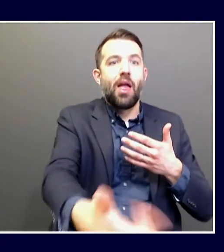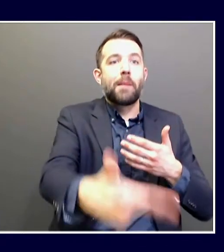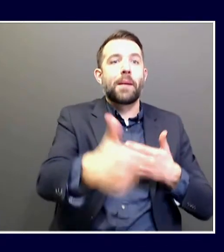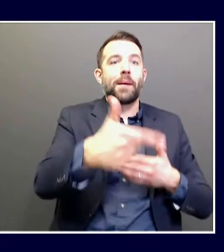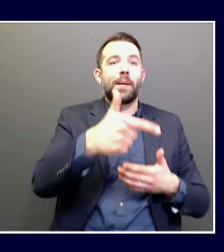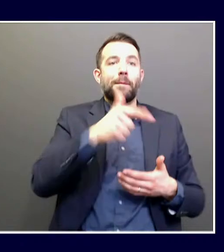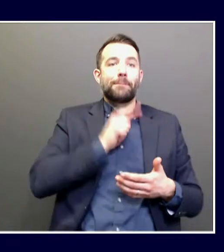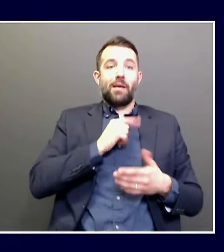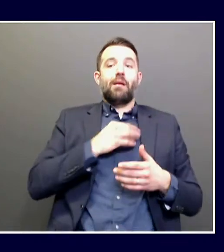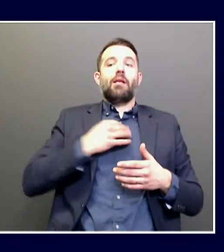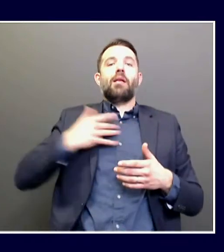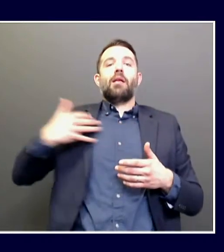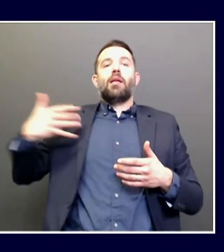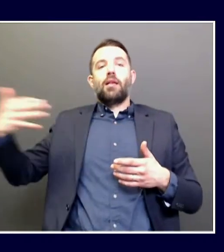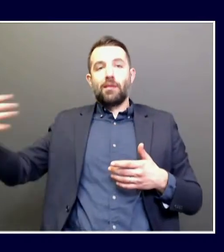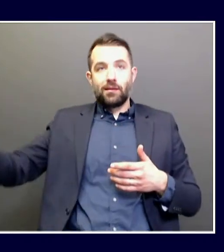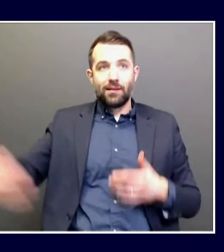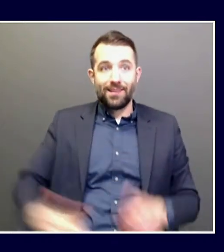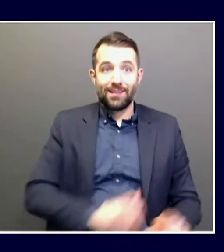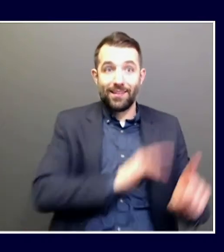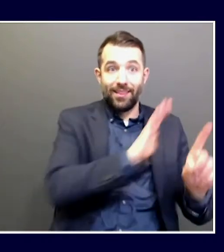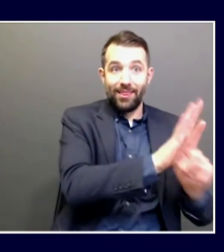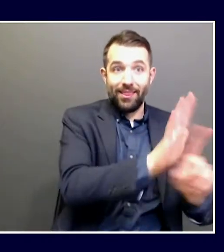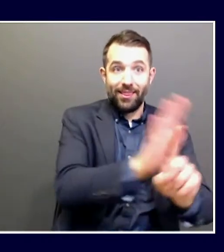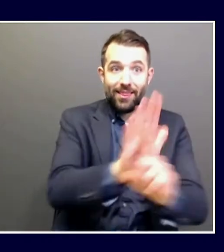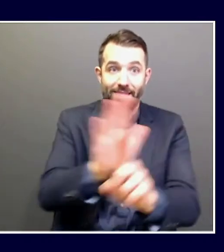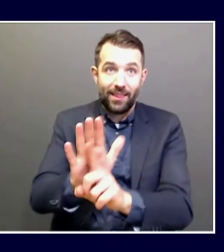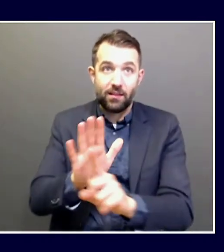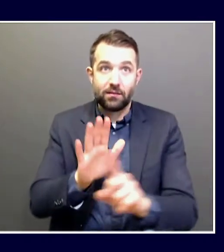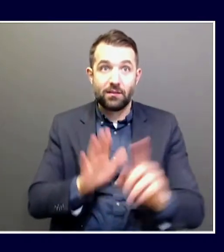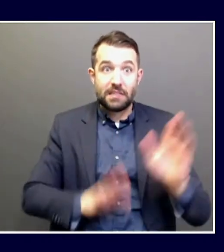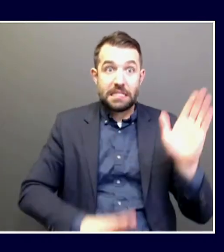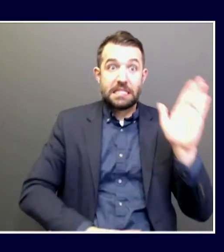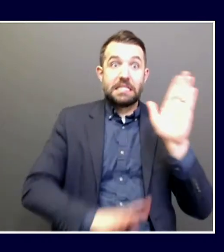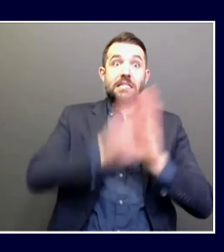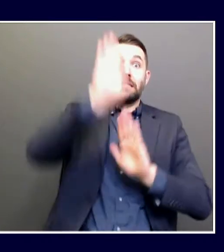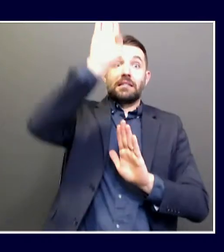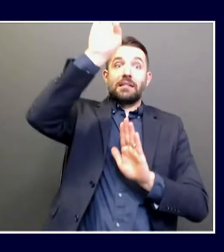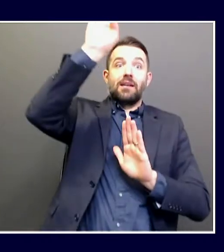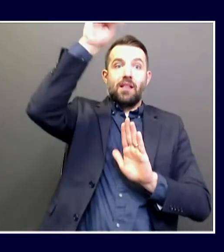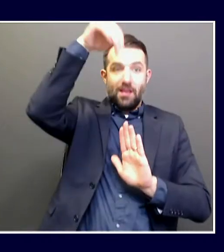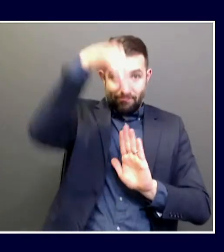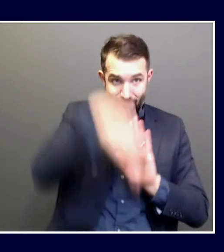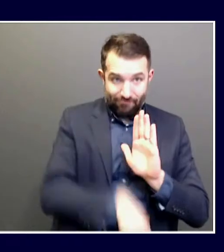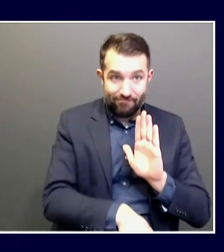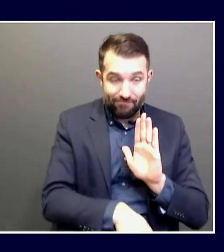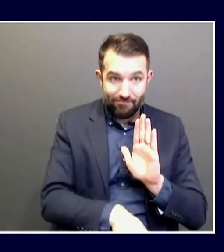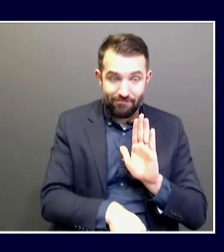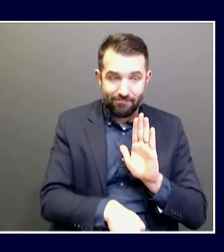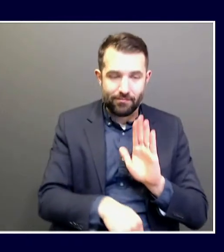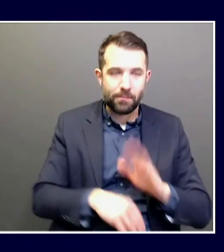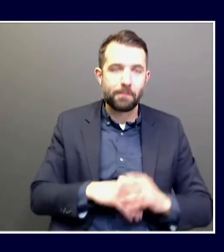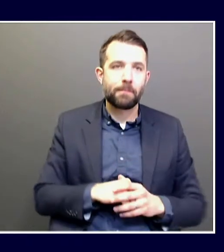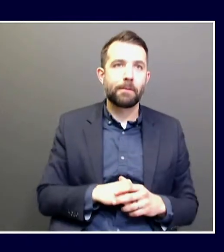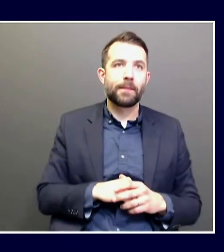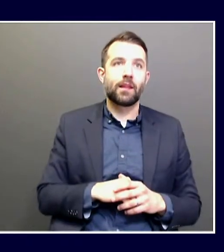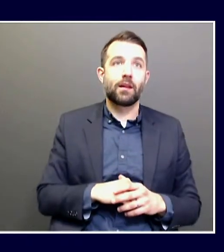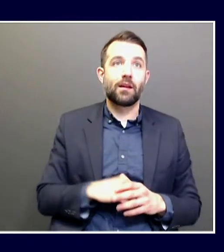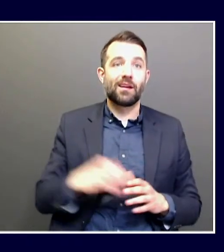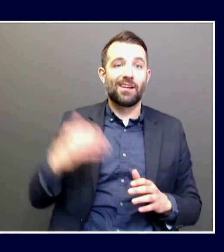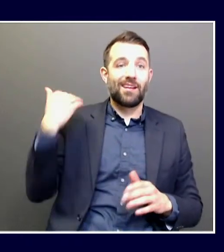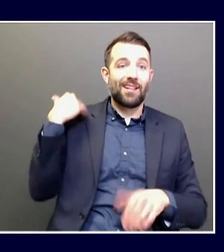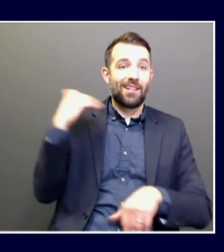more of an icicle, a rapid increase followed by a fall. I was just actually on the phone last night with my counterpart from